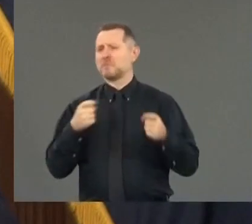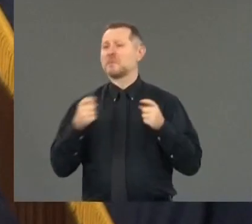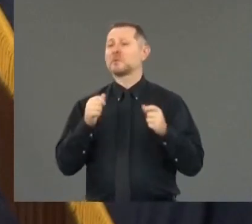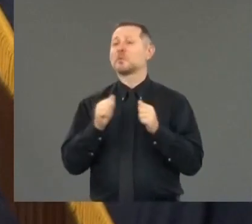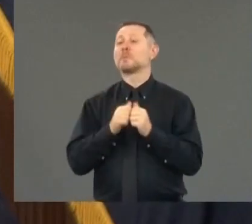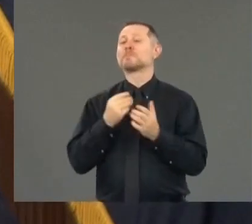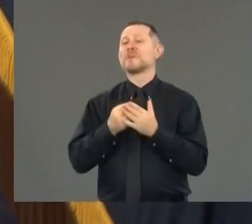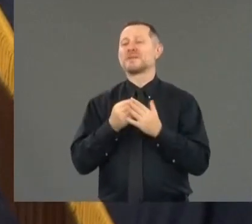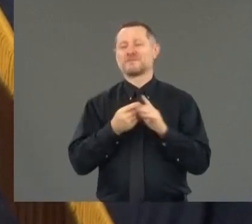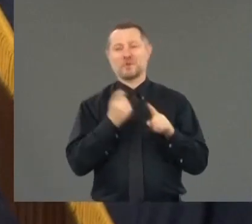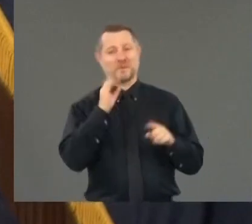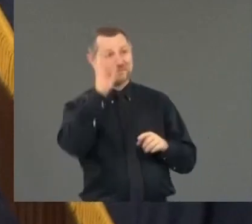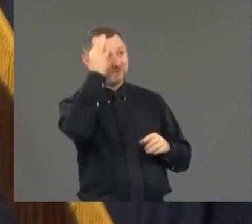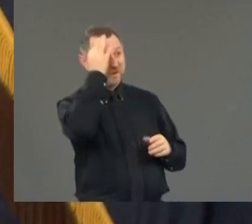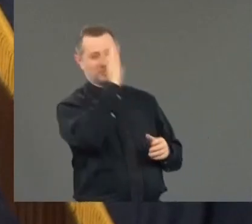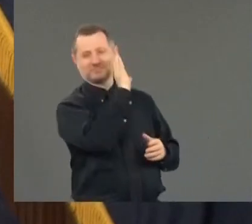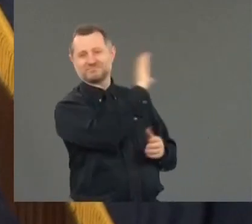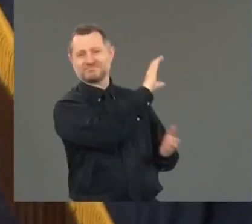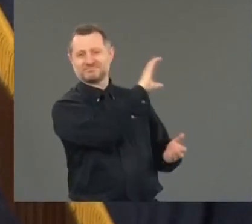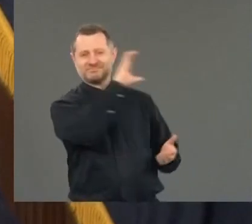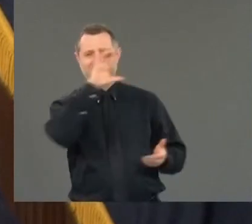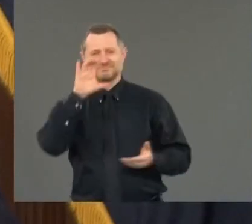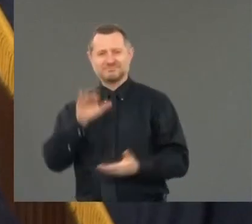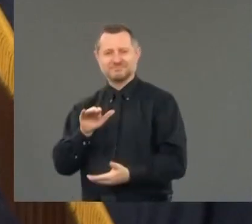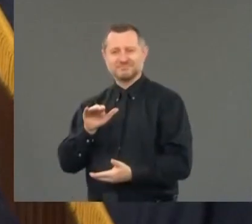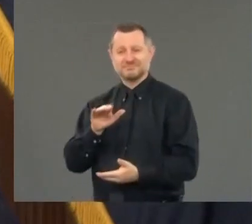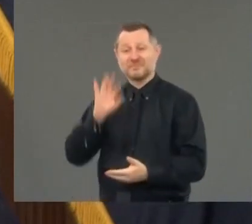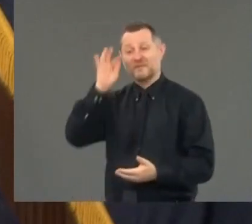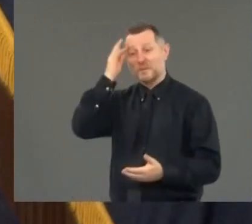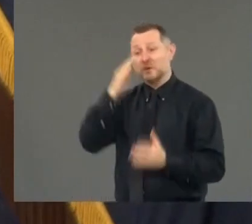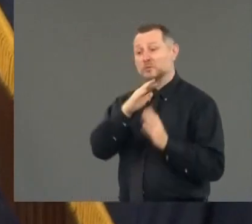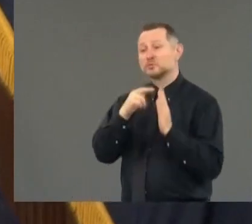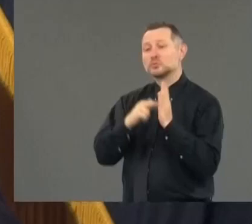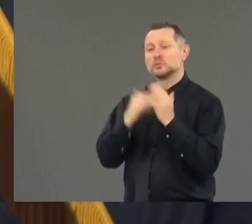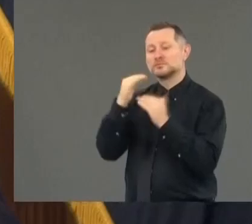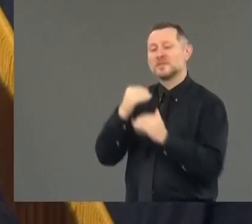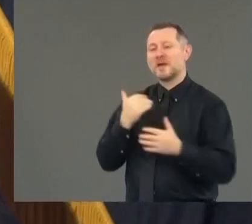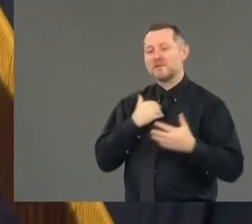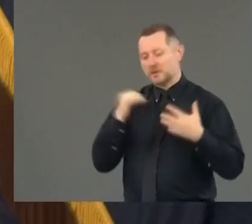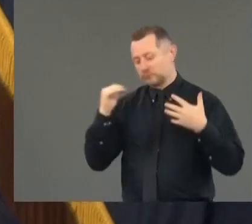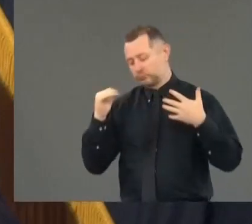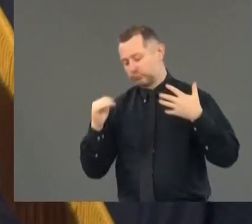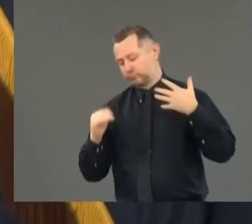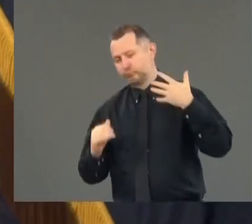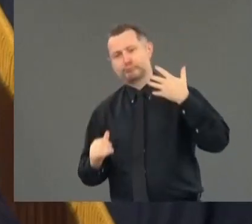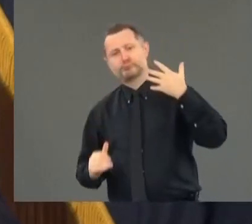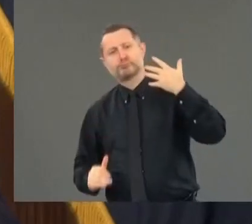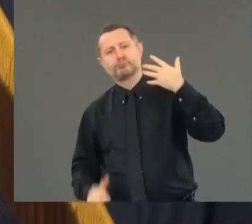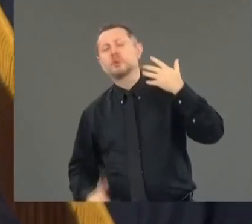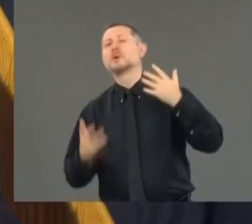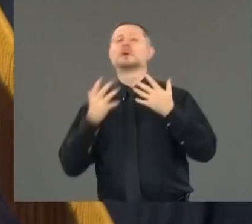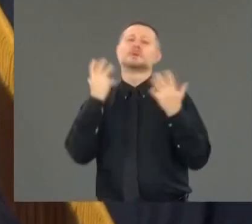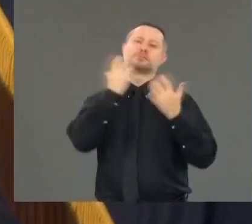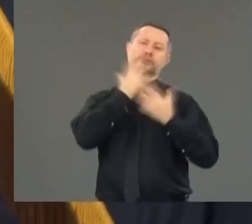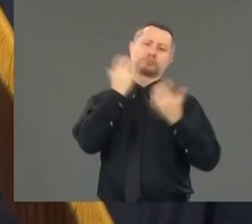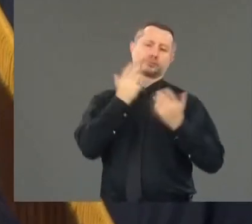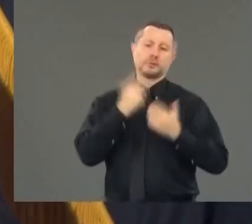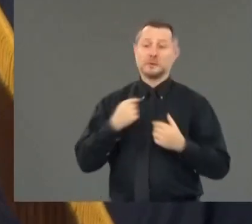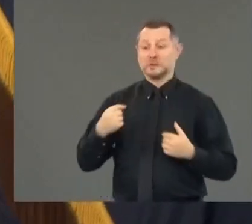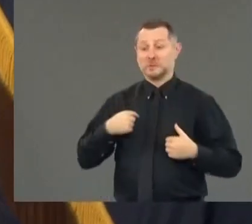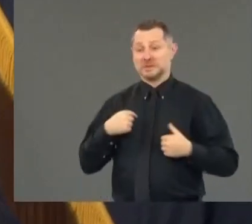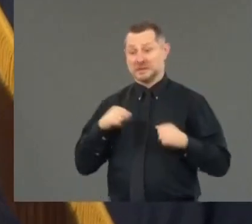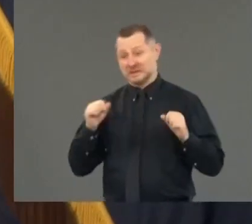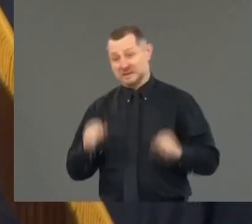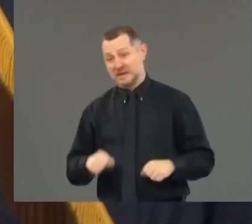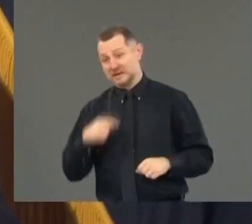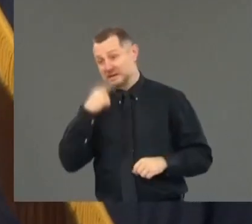The federal government has many rules before people qualify for funding. We're not in a position to tell people line